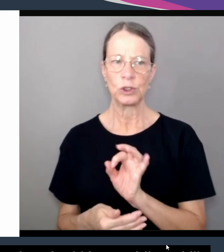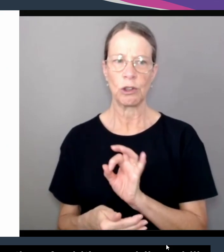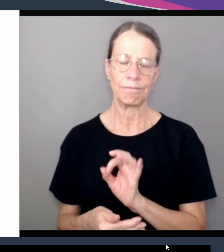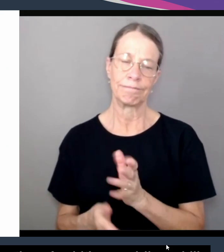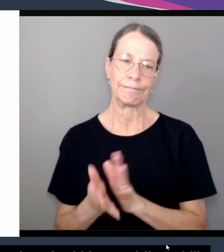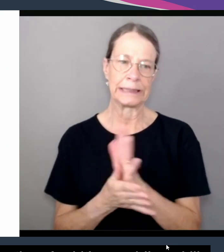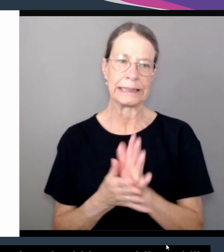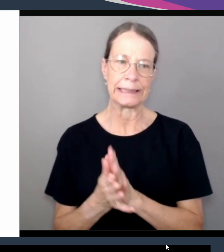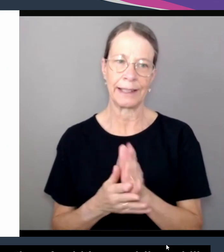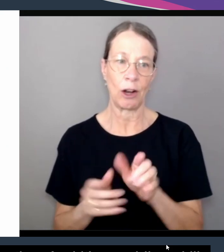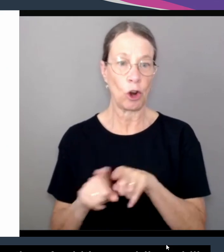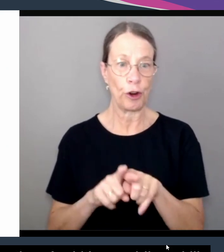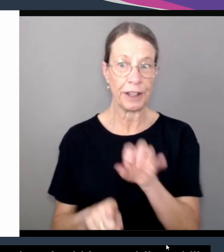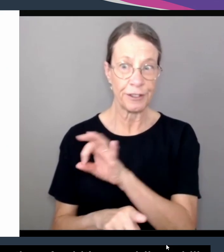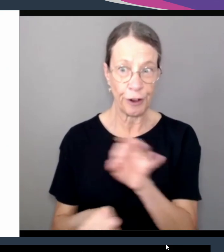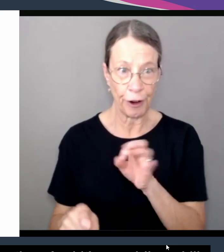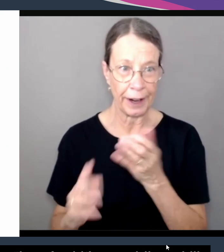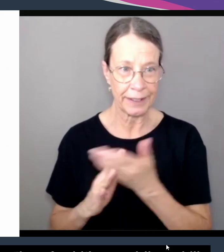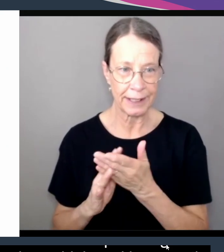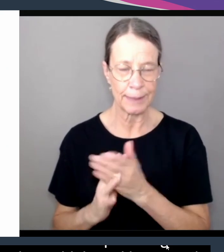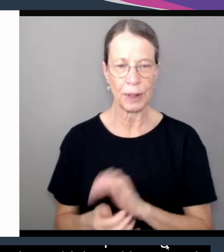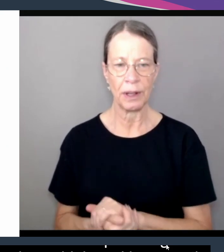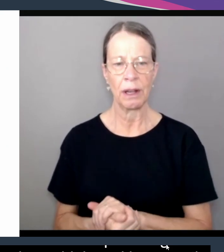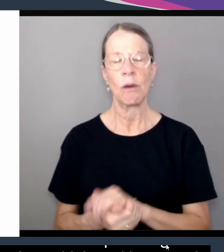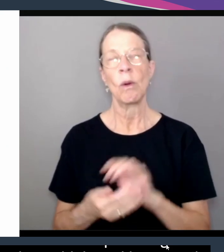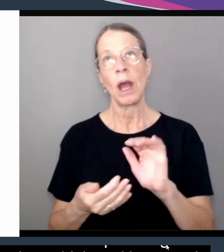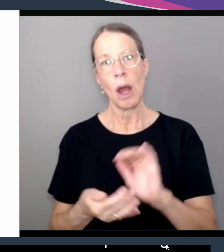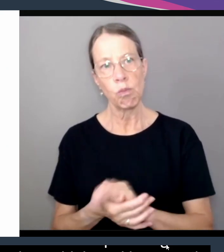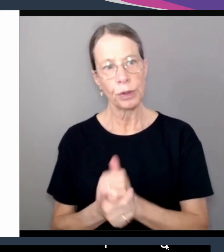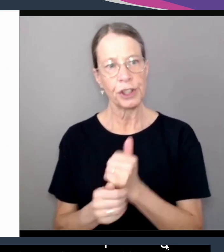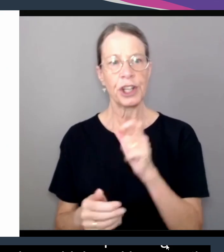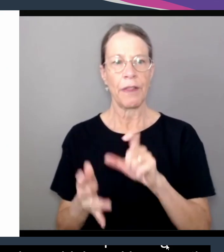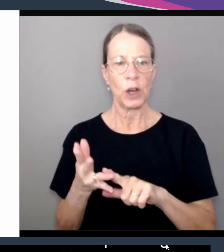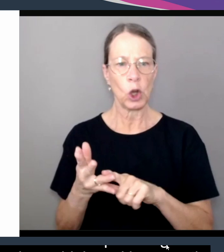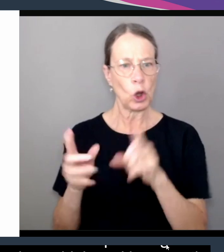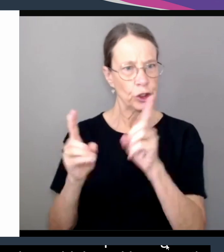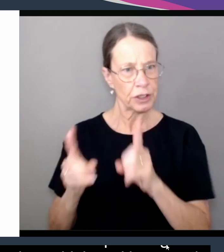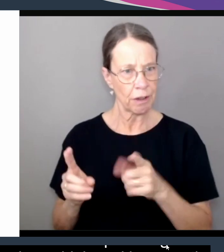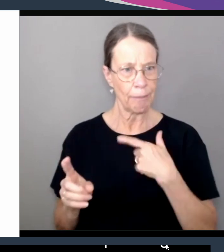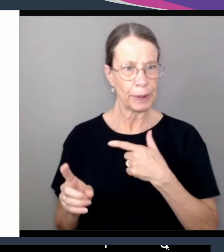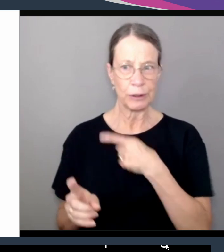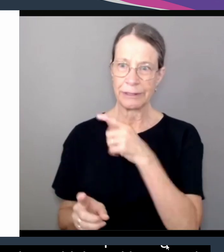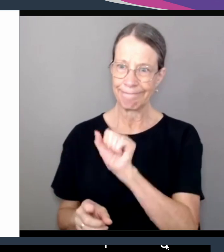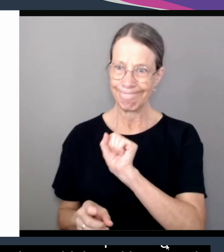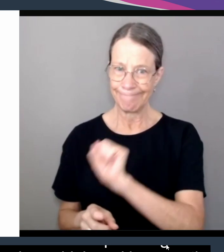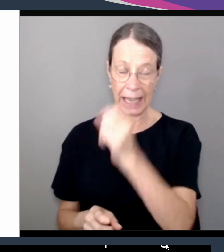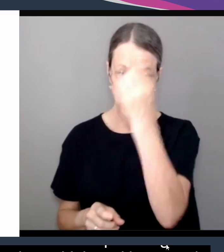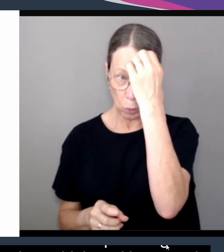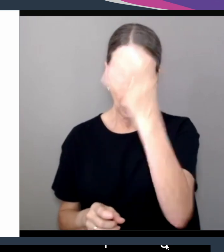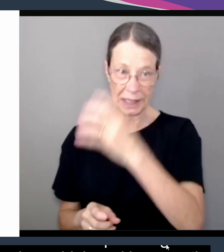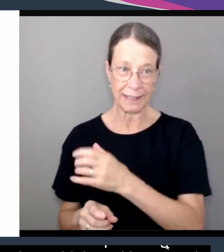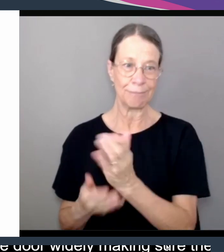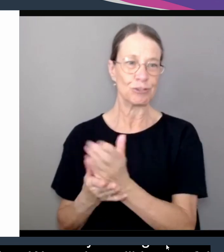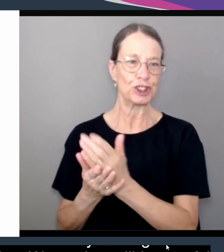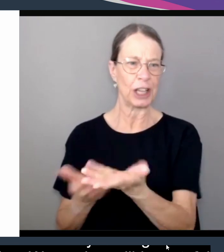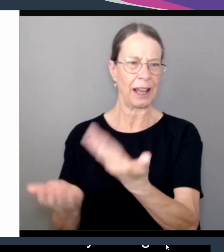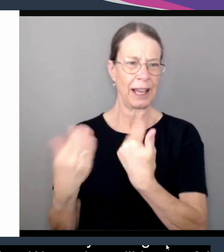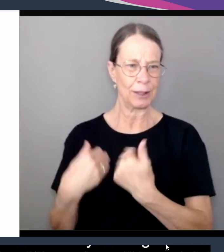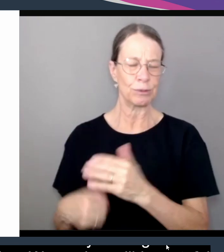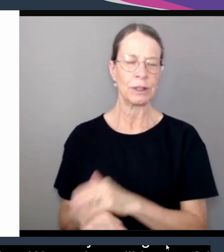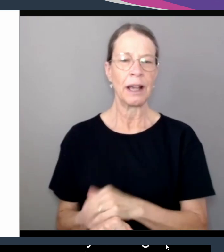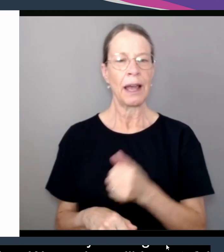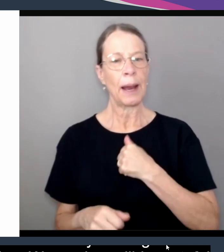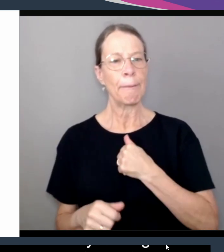are incredibly grateful to the co-designers who shared their wisdom, to my academic colleagues who helped co-design the course as well, to the